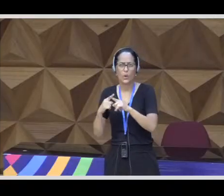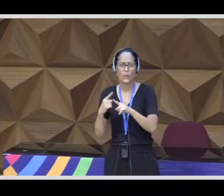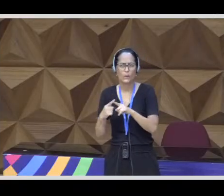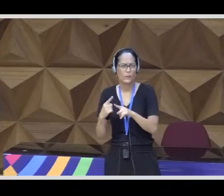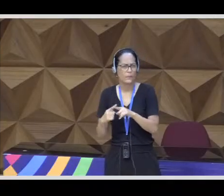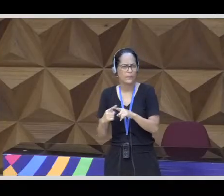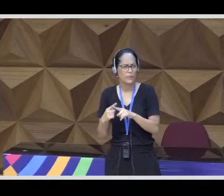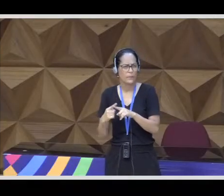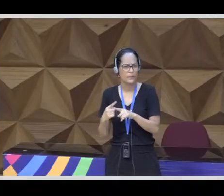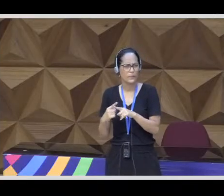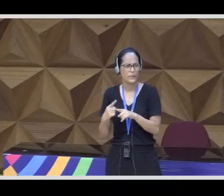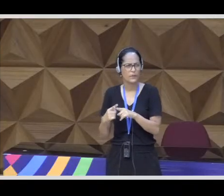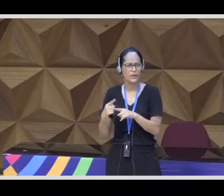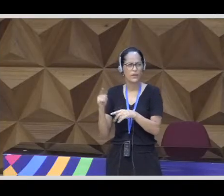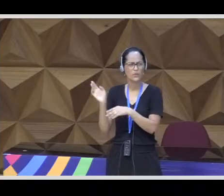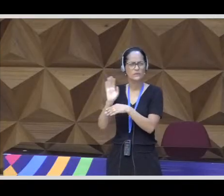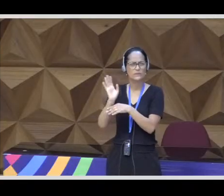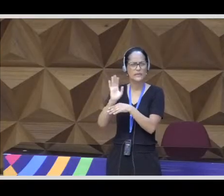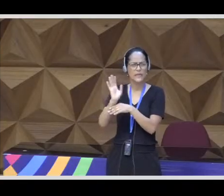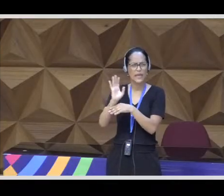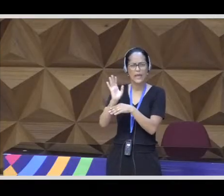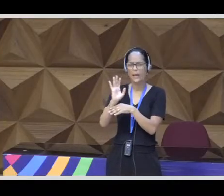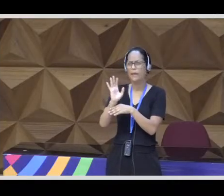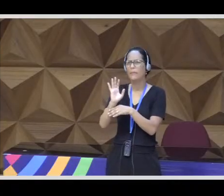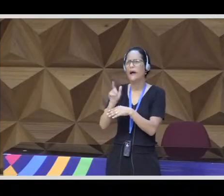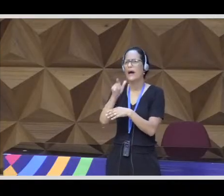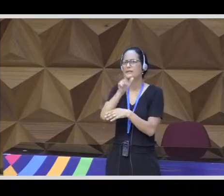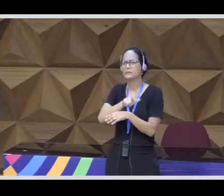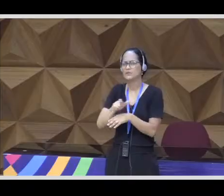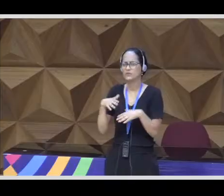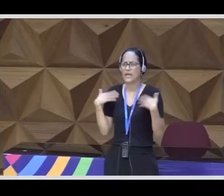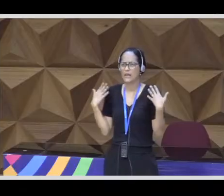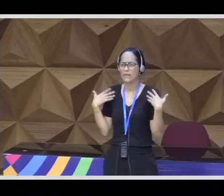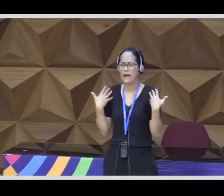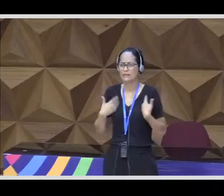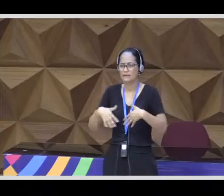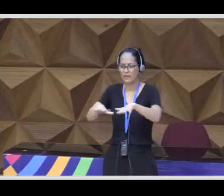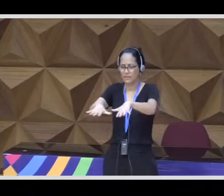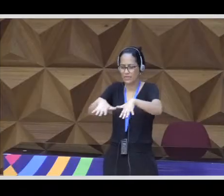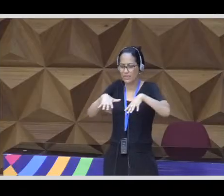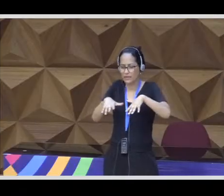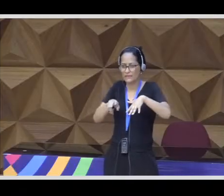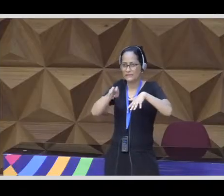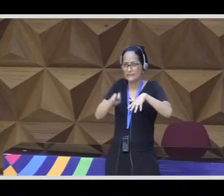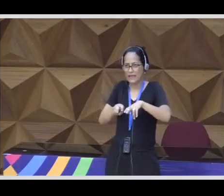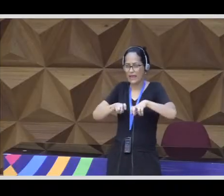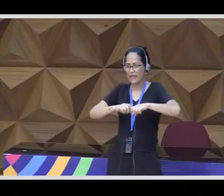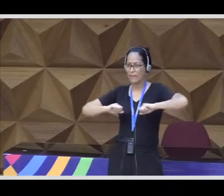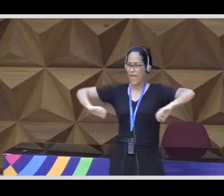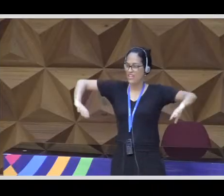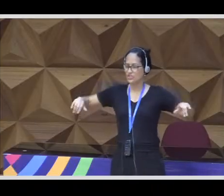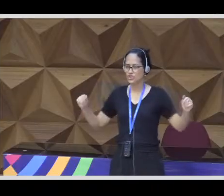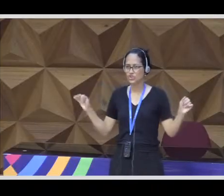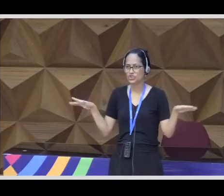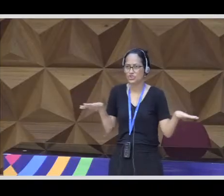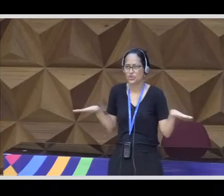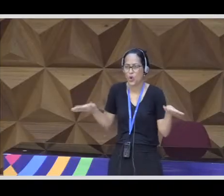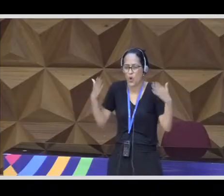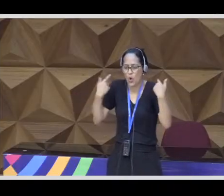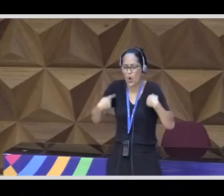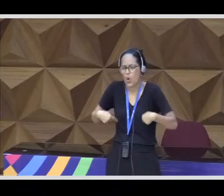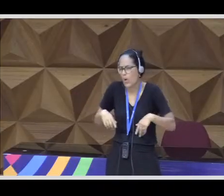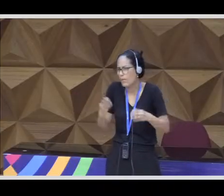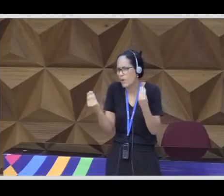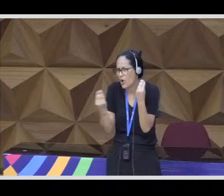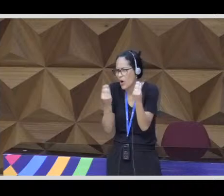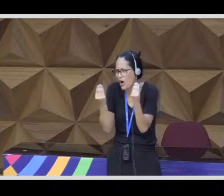get animated as well and also disrupt your space. And I also want to add a bit on the last question. I was at